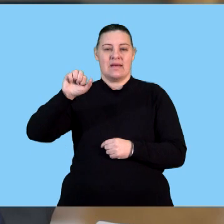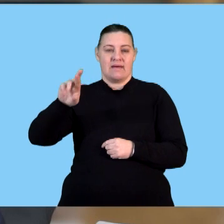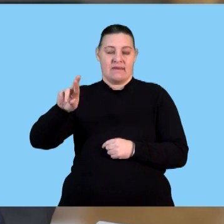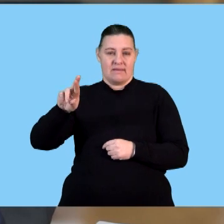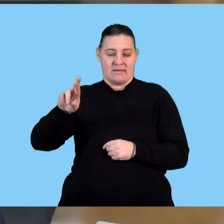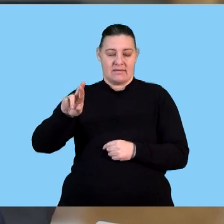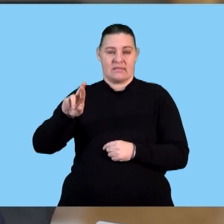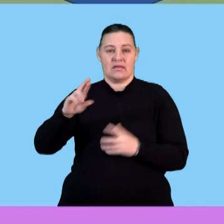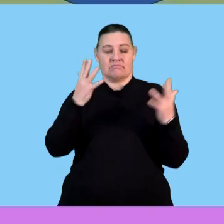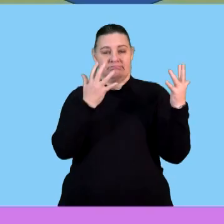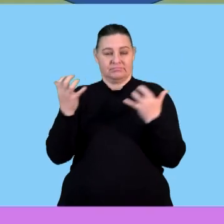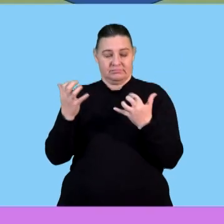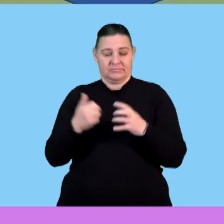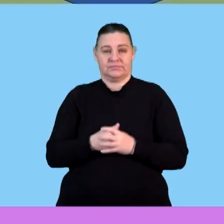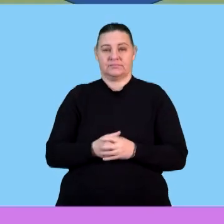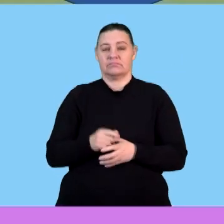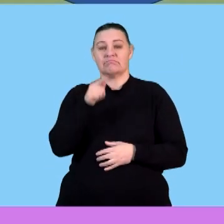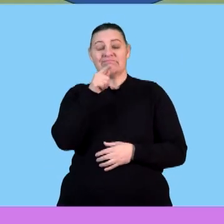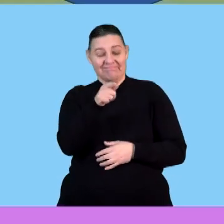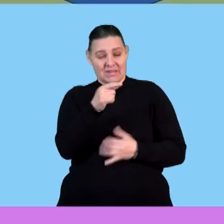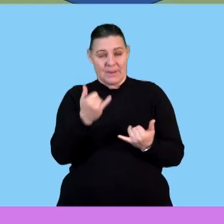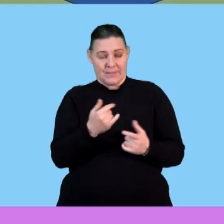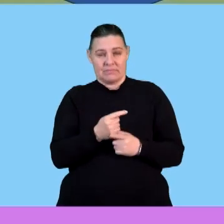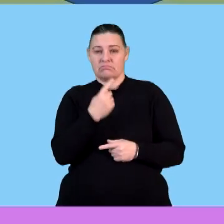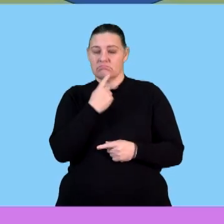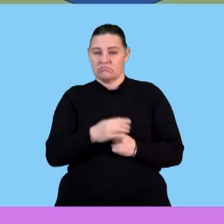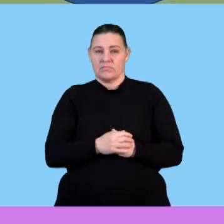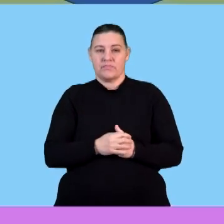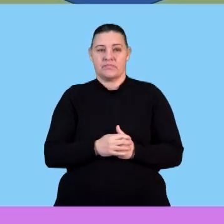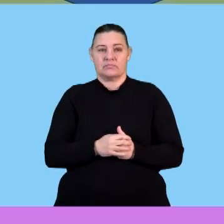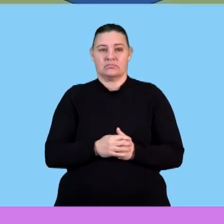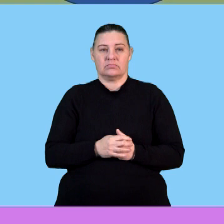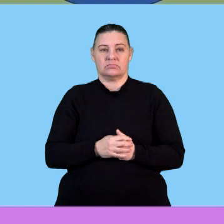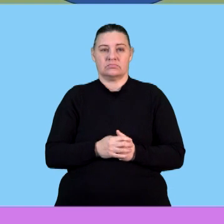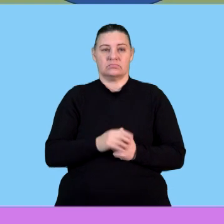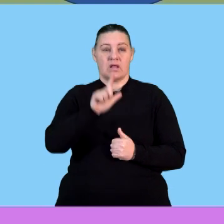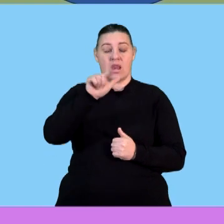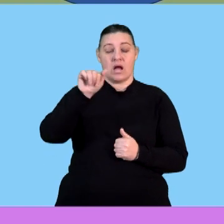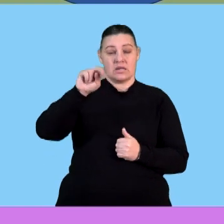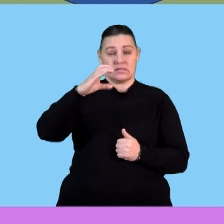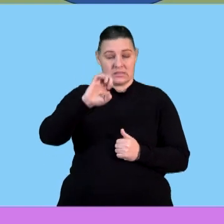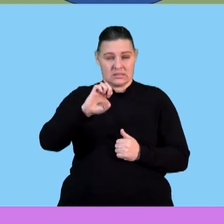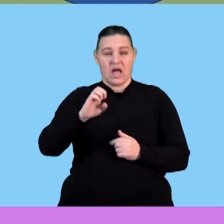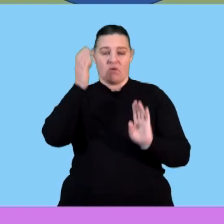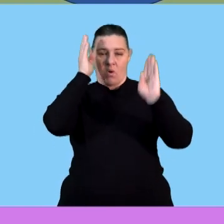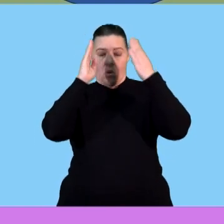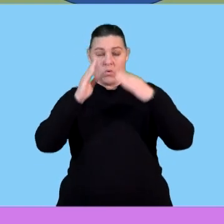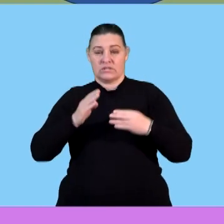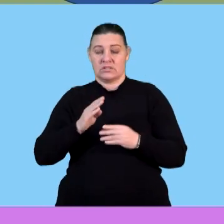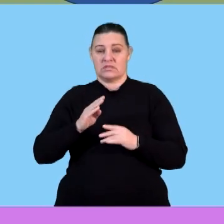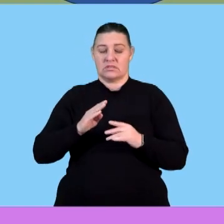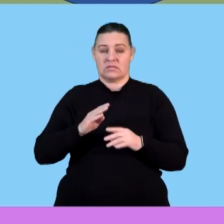one. So in this case, we say that Lance owns a horse farm. Calculate